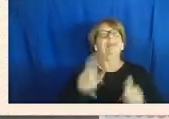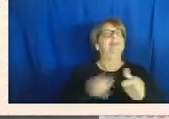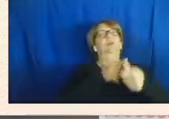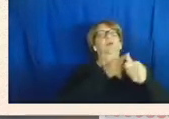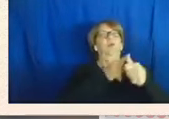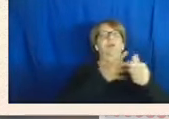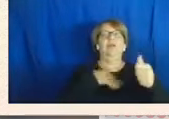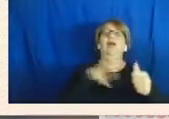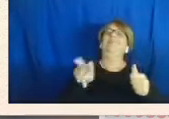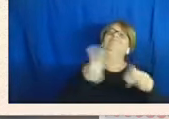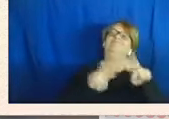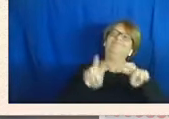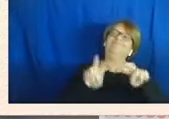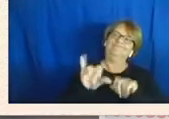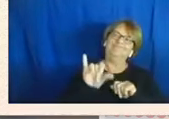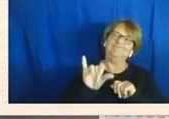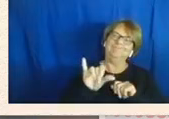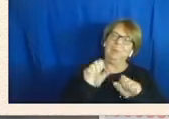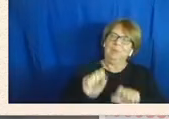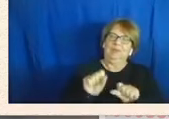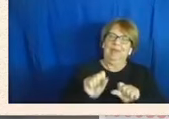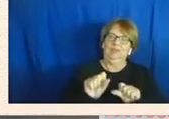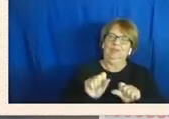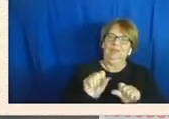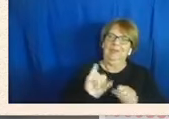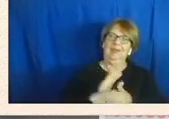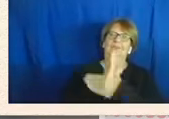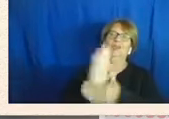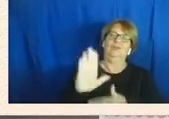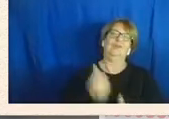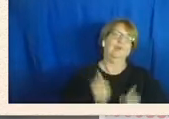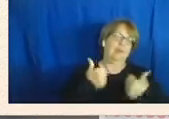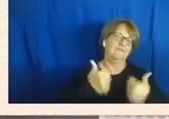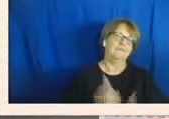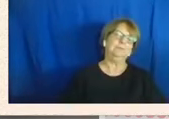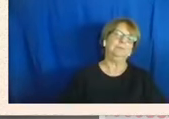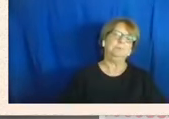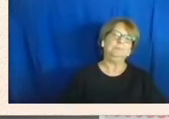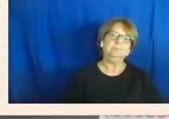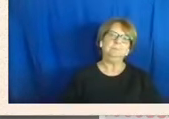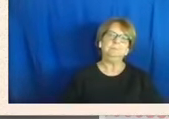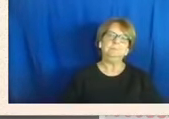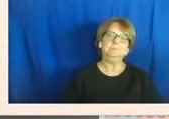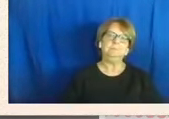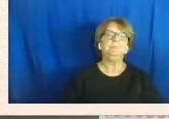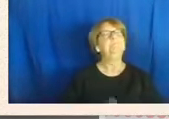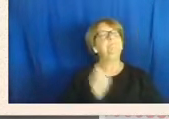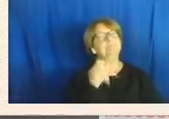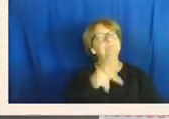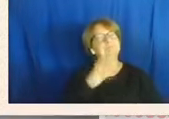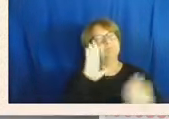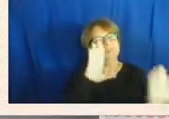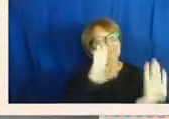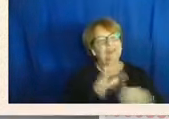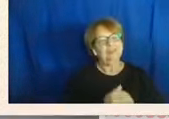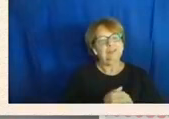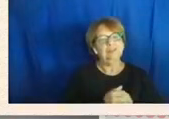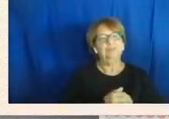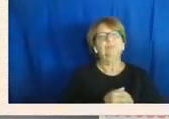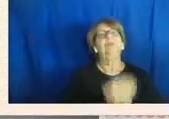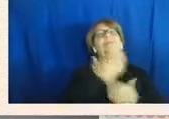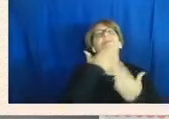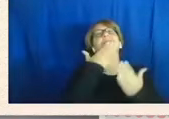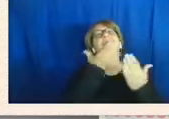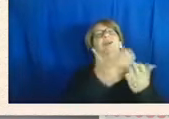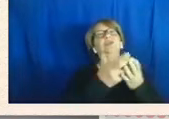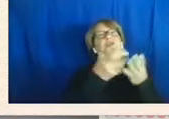as potentially interfering with their life. Fantastic. Dr. Jill, thank you so much. This was hugely helpful.